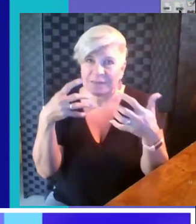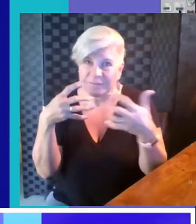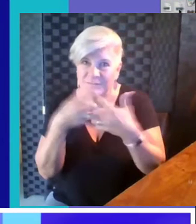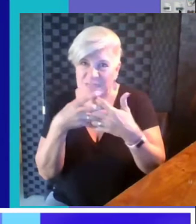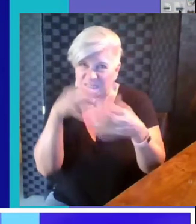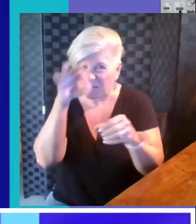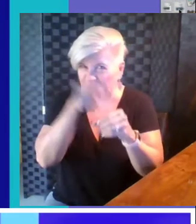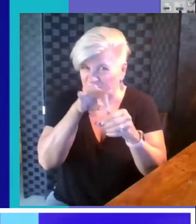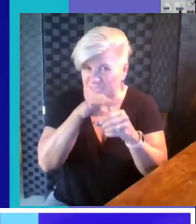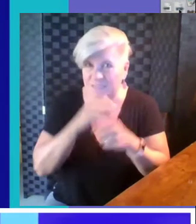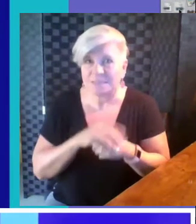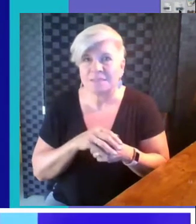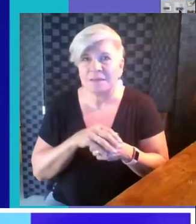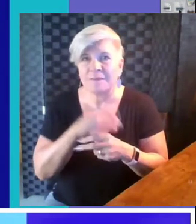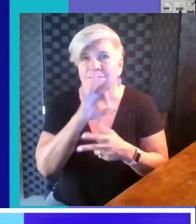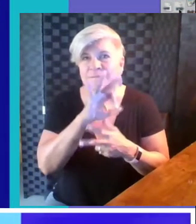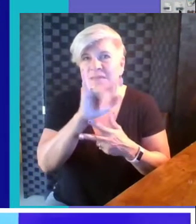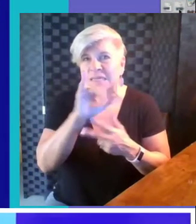f-it,